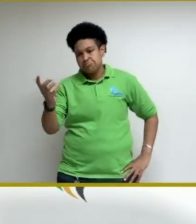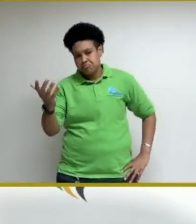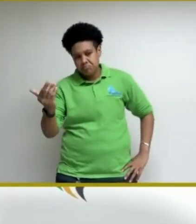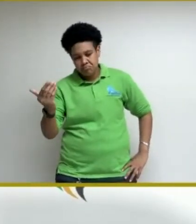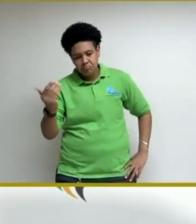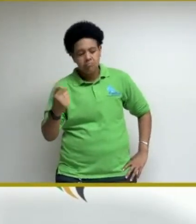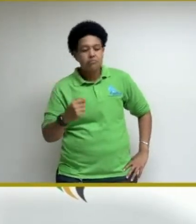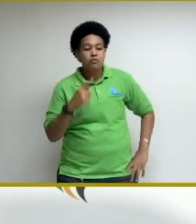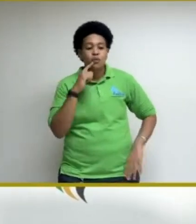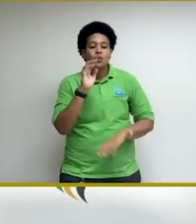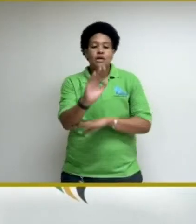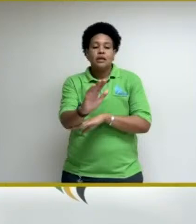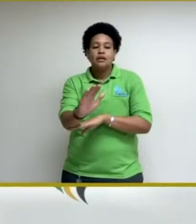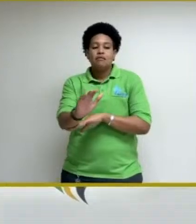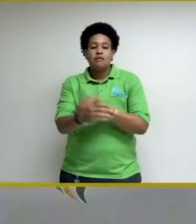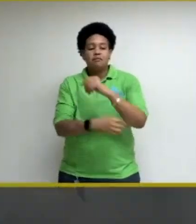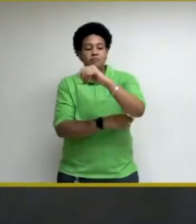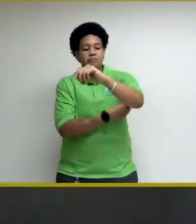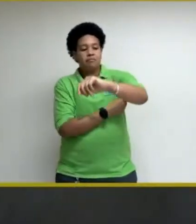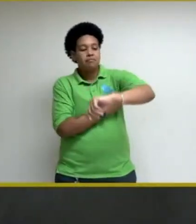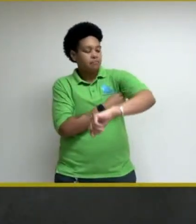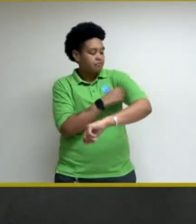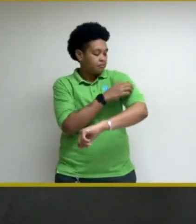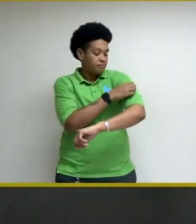Okay, good evening.